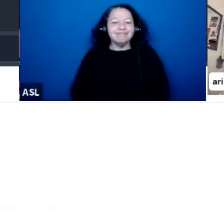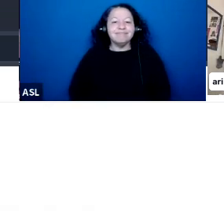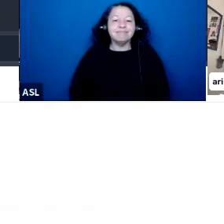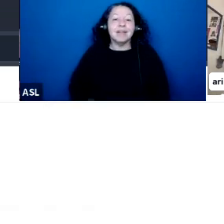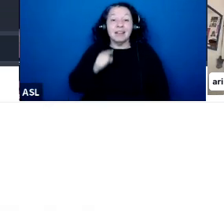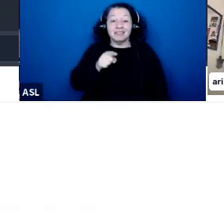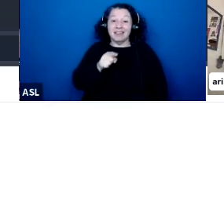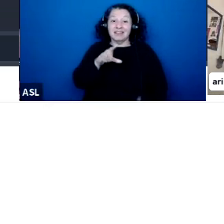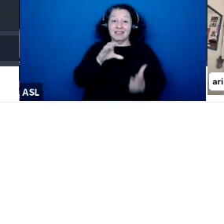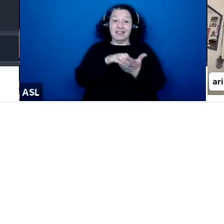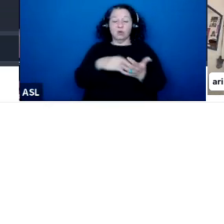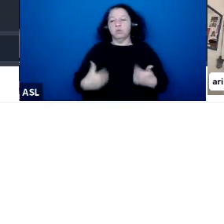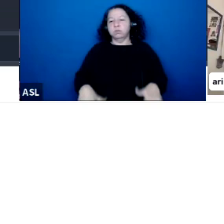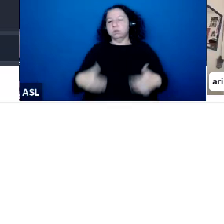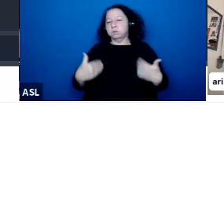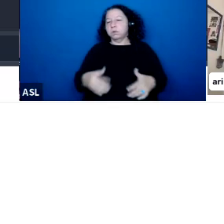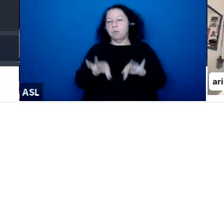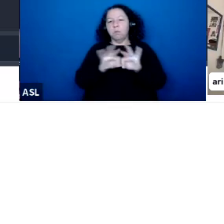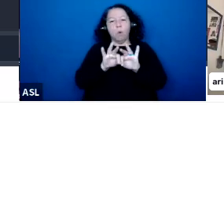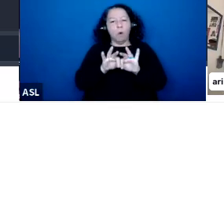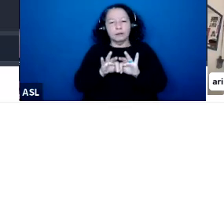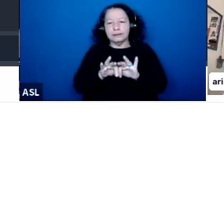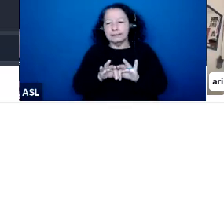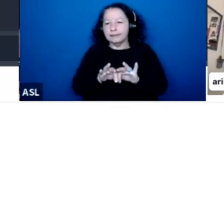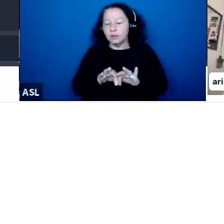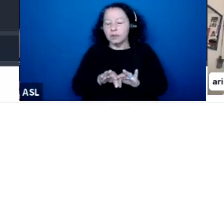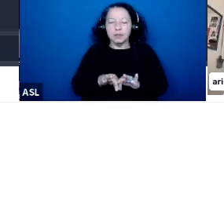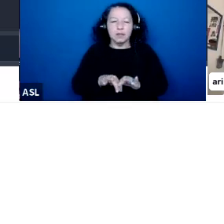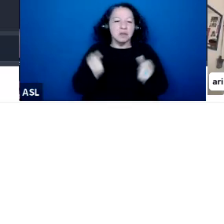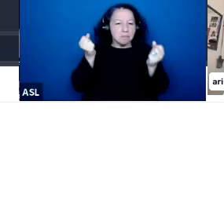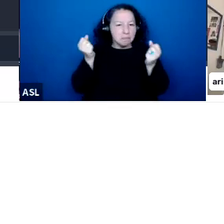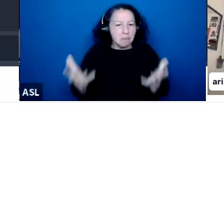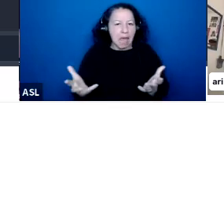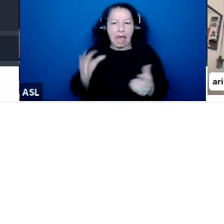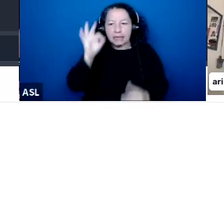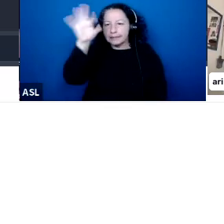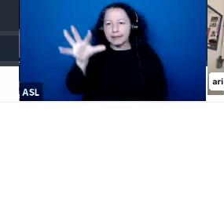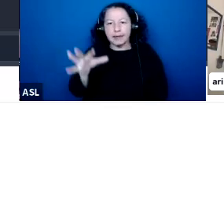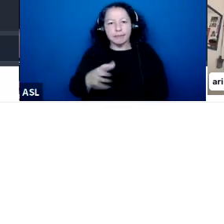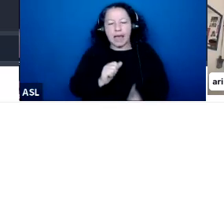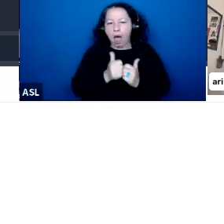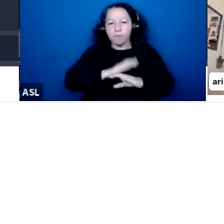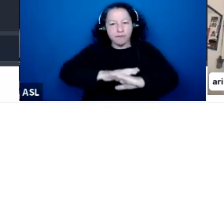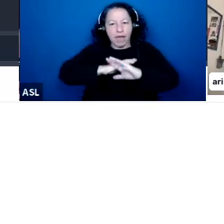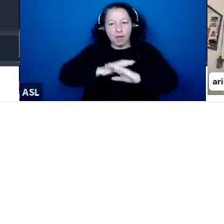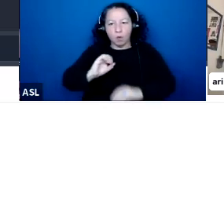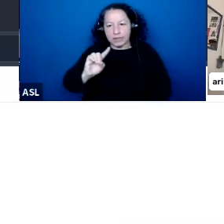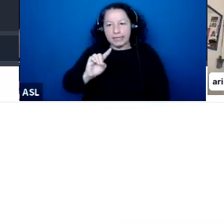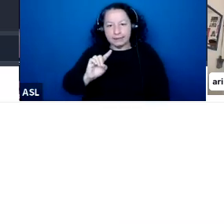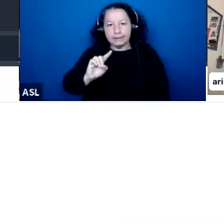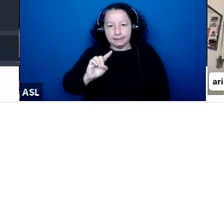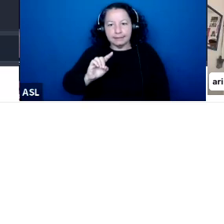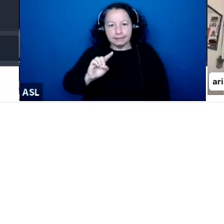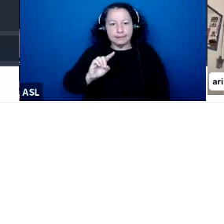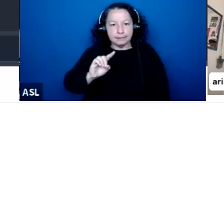then this is a very important section because we also have a lot of tips for preventing an